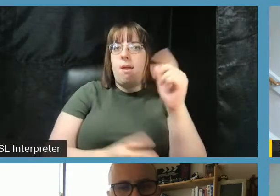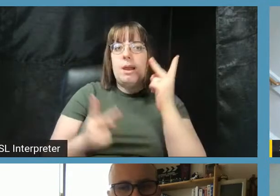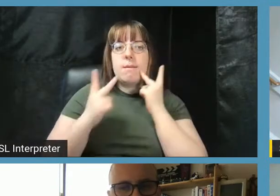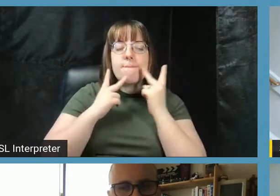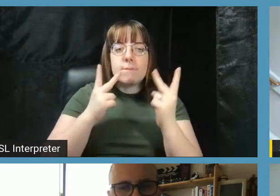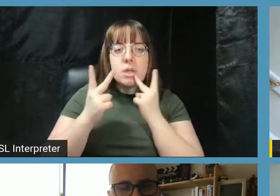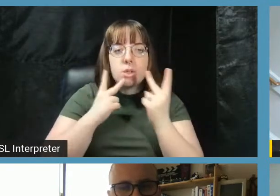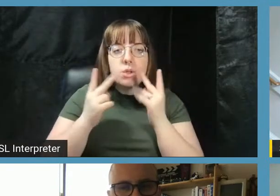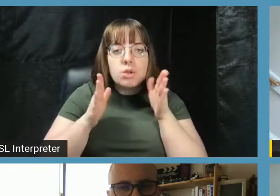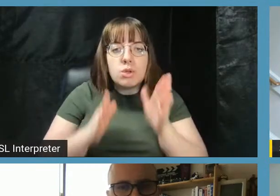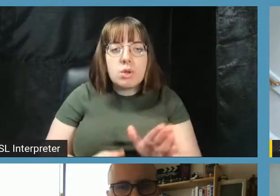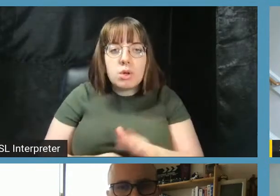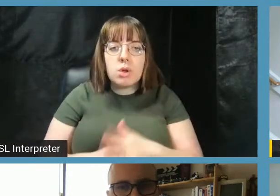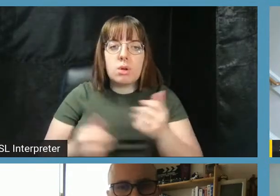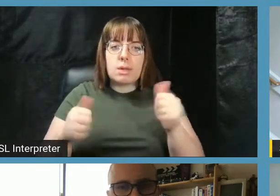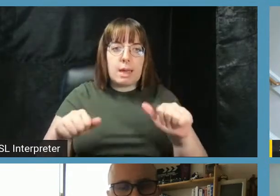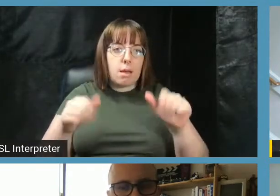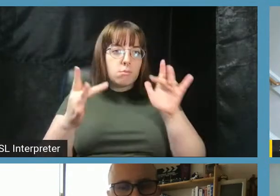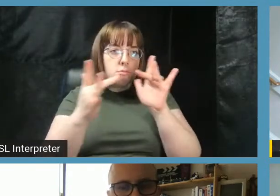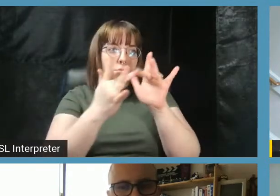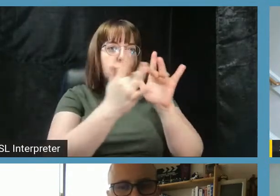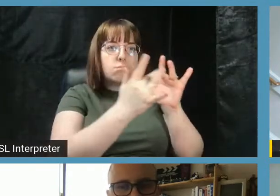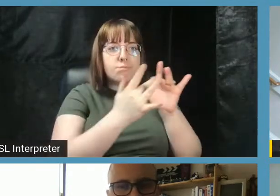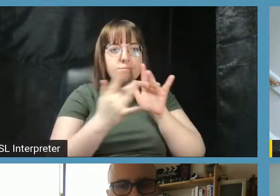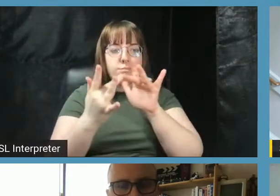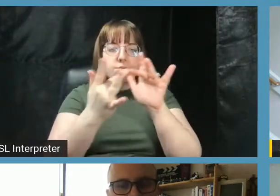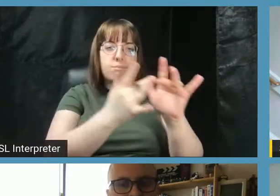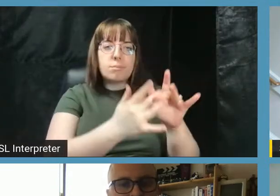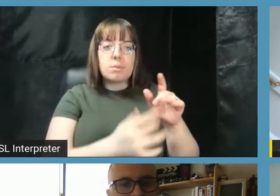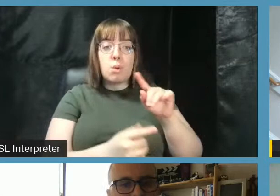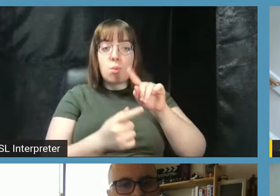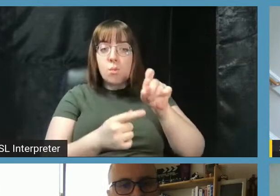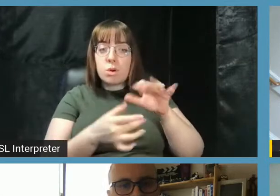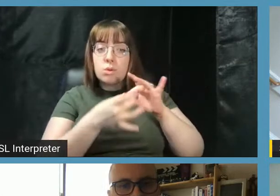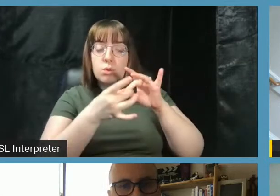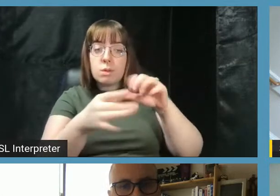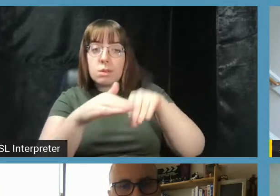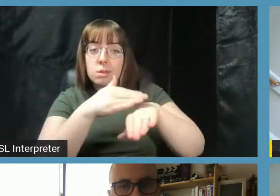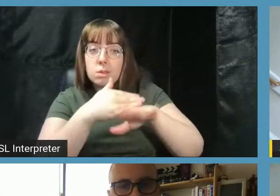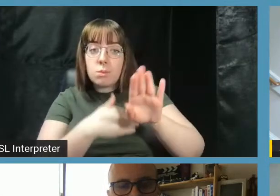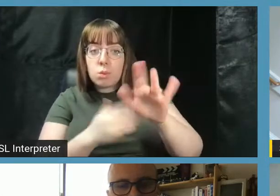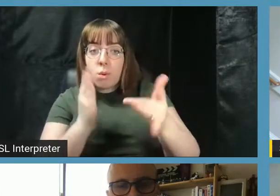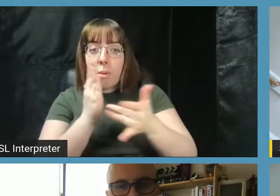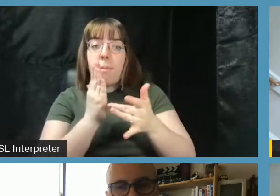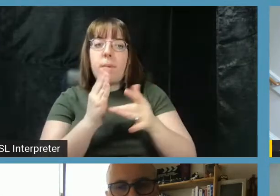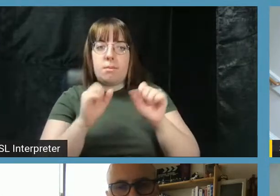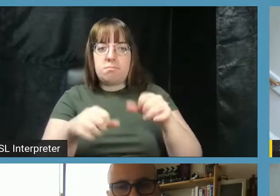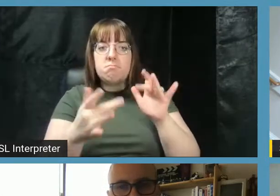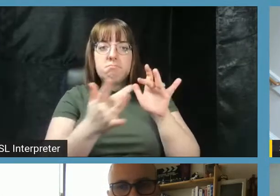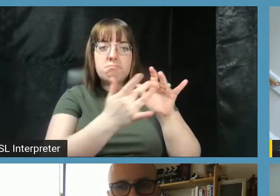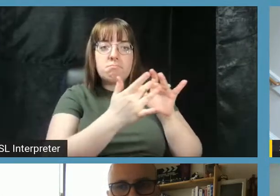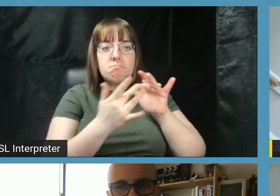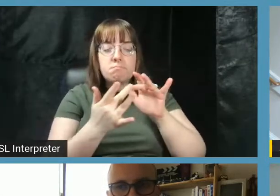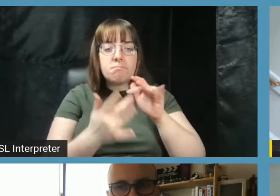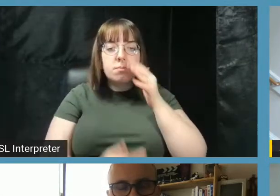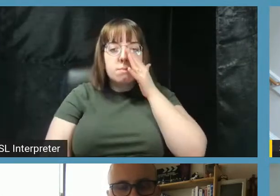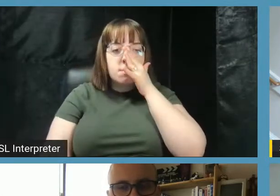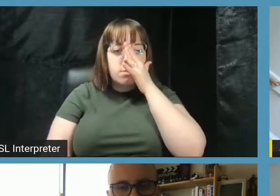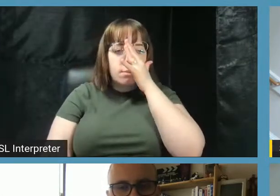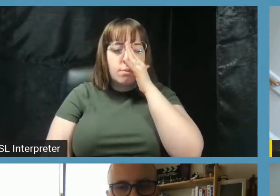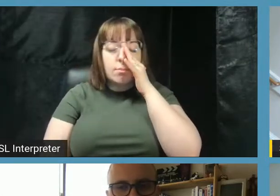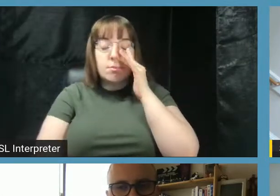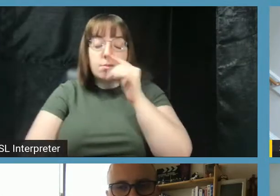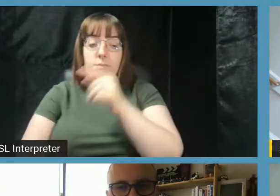contact us in case they have any questions around the accessibility of the page. Okay, here's